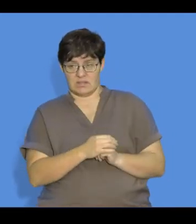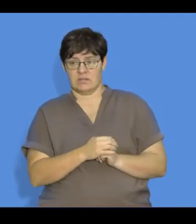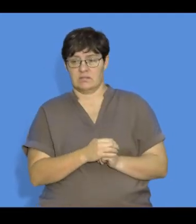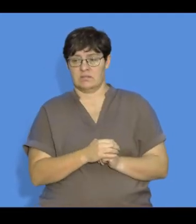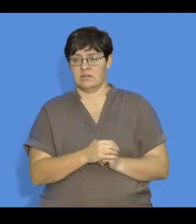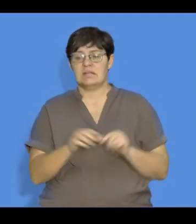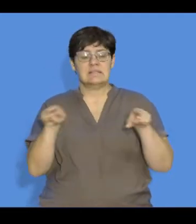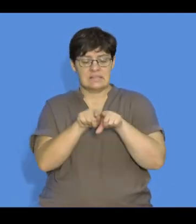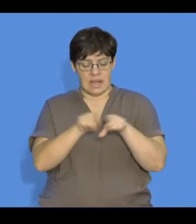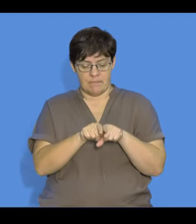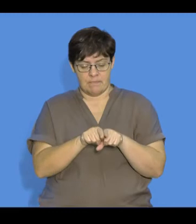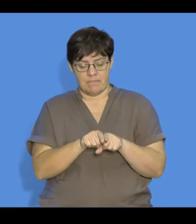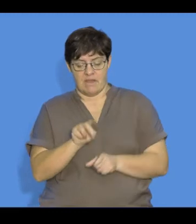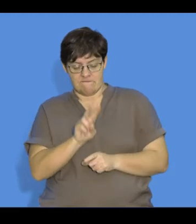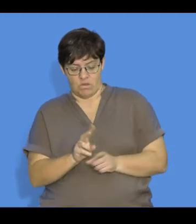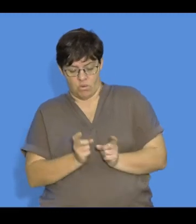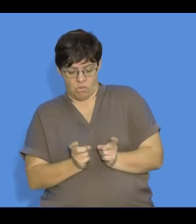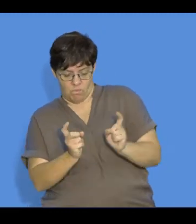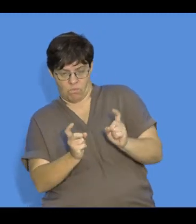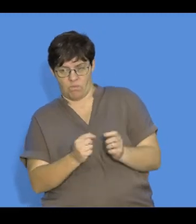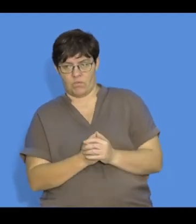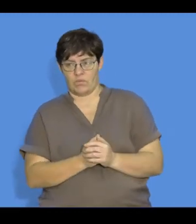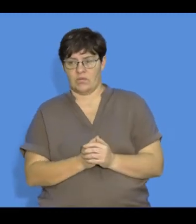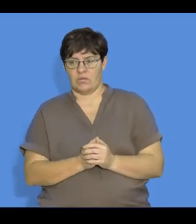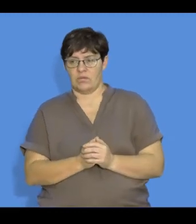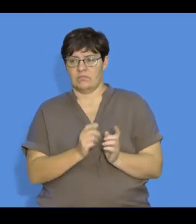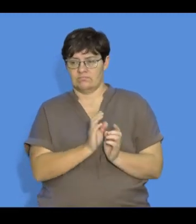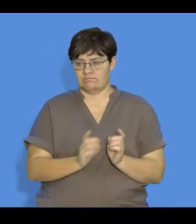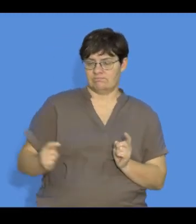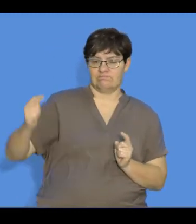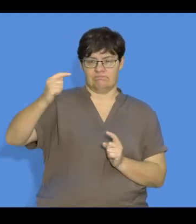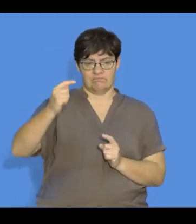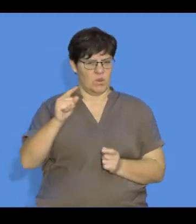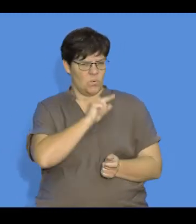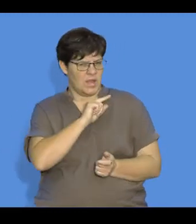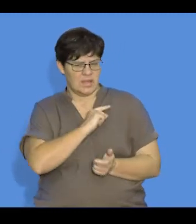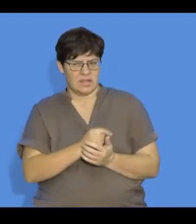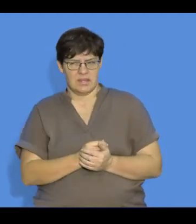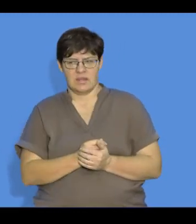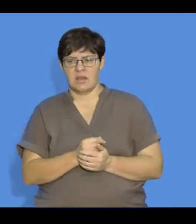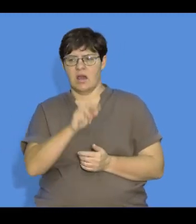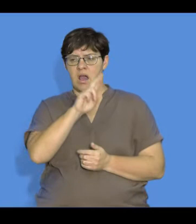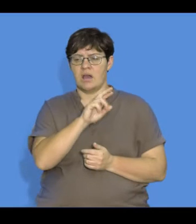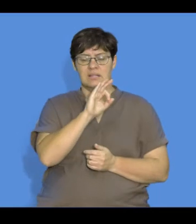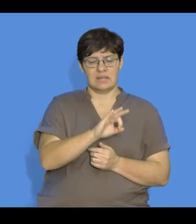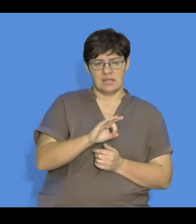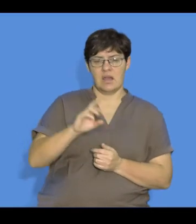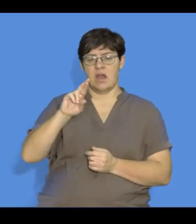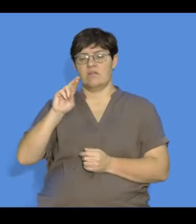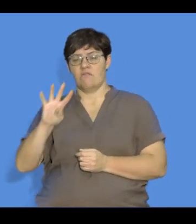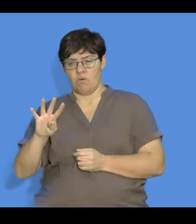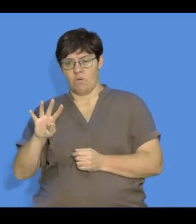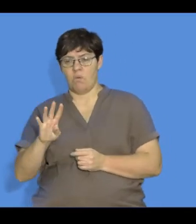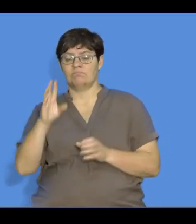actually equal to the voltage across this one. Why? Because the R3 and R4 are actually